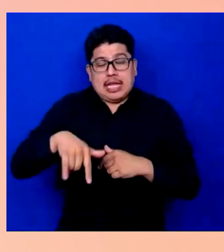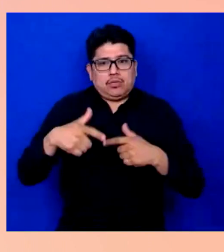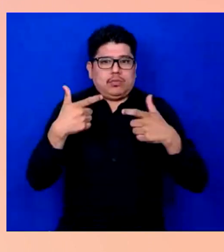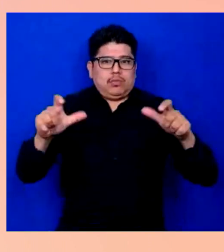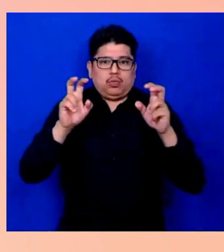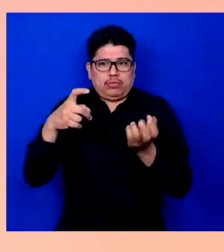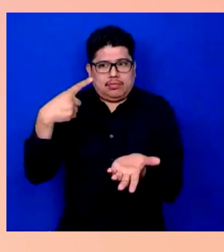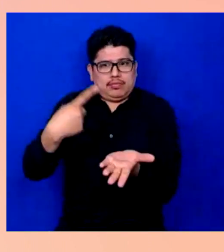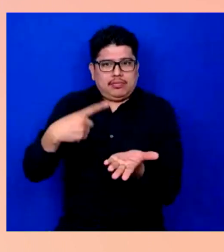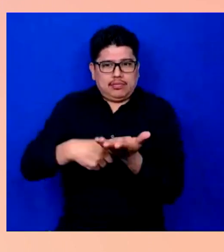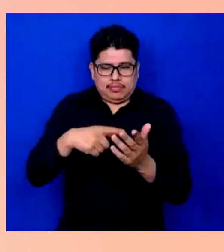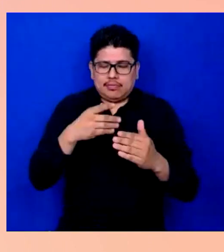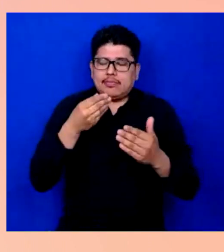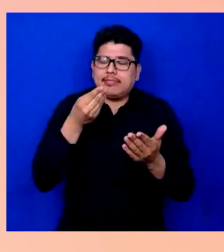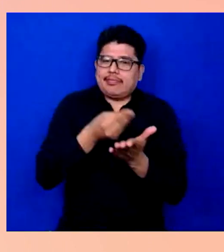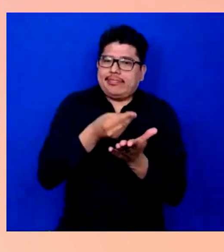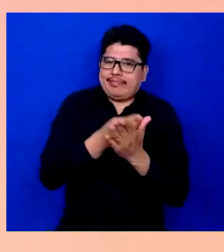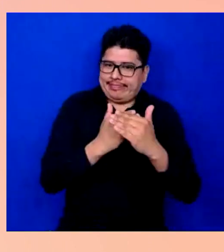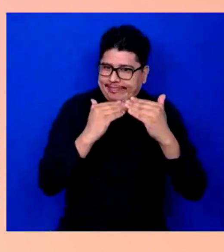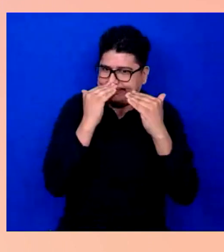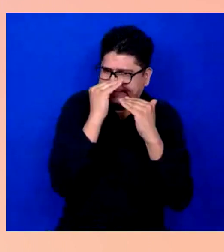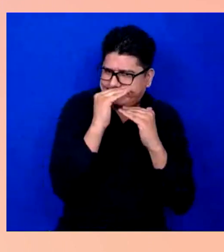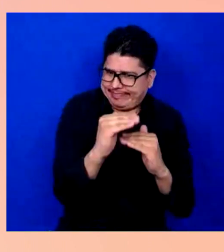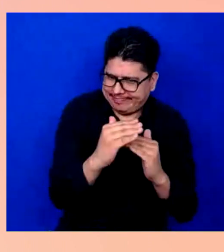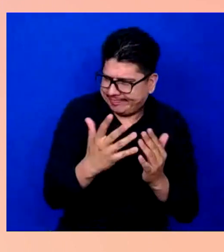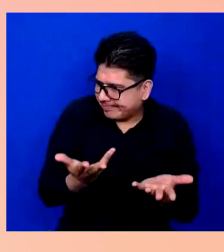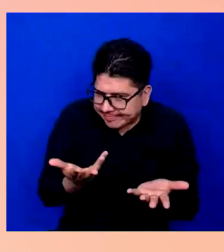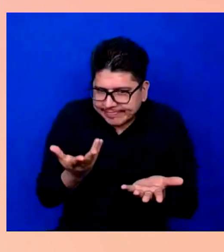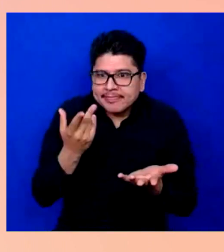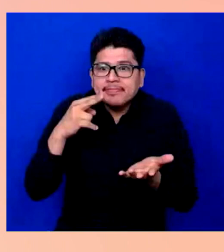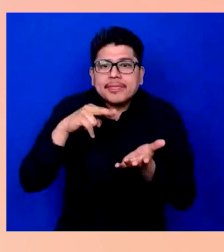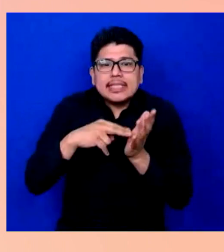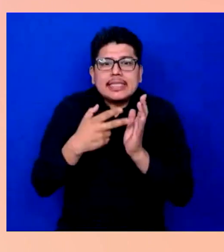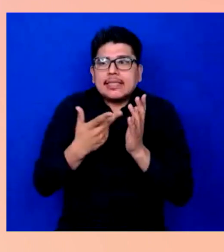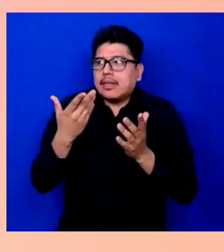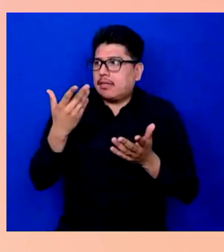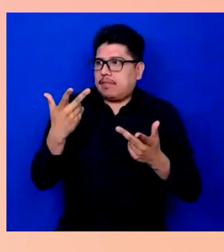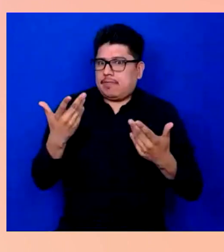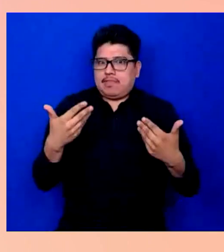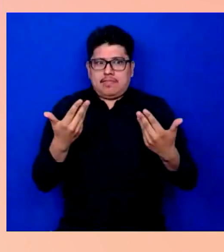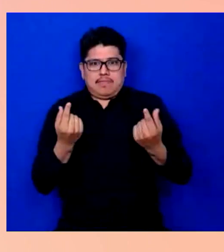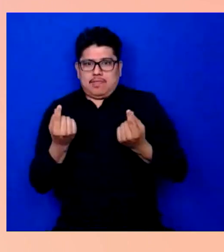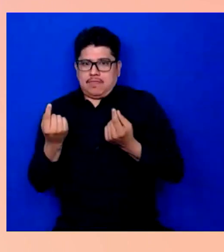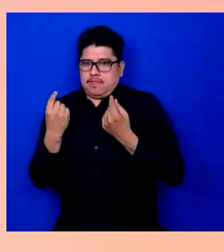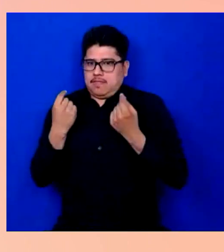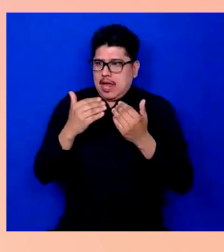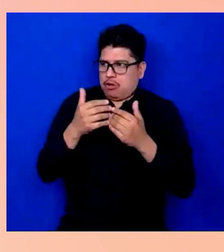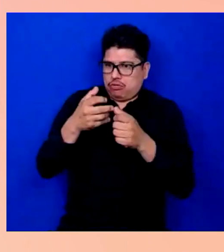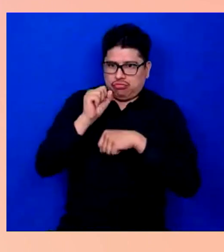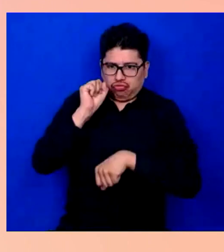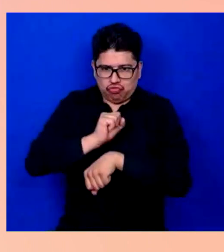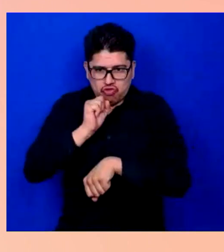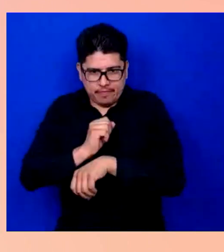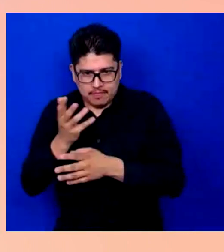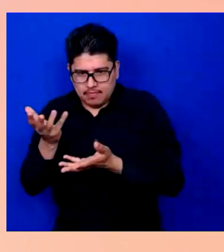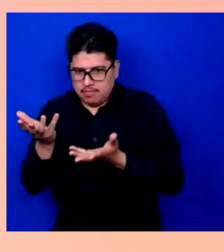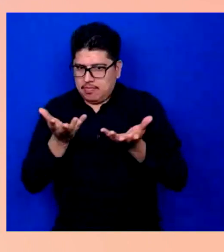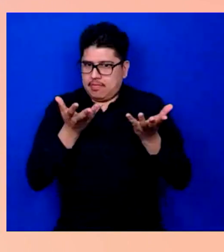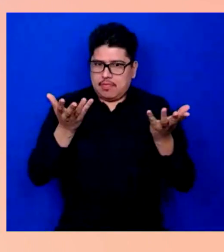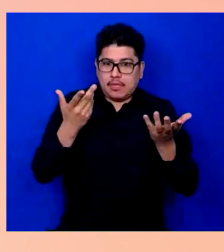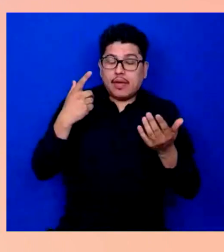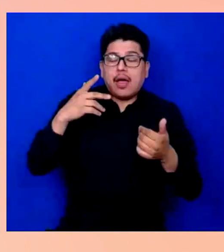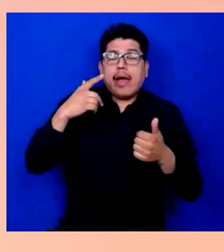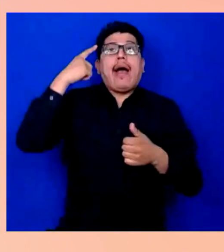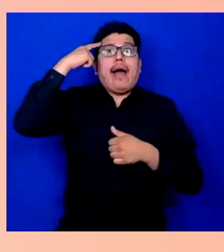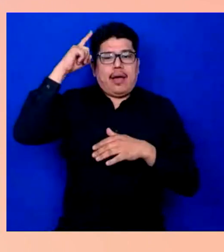those hold people back from being able to get jobs. But another thing that came to mind, and I think